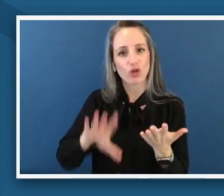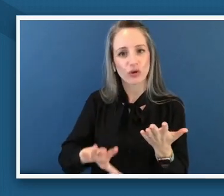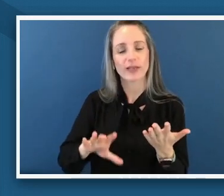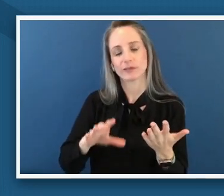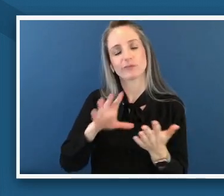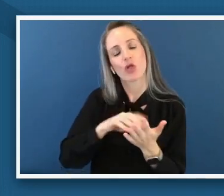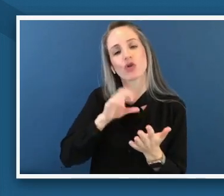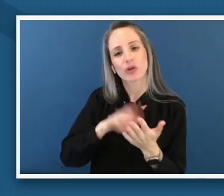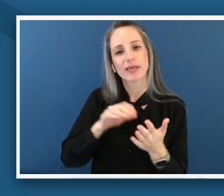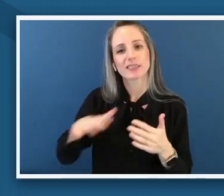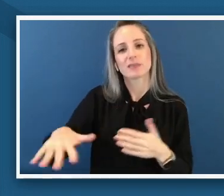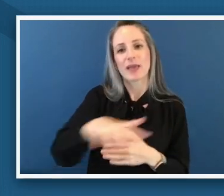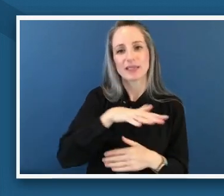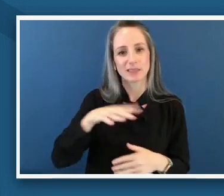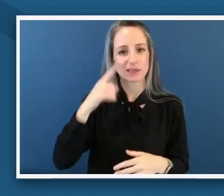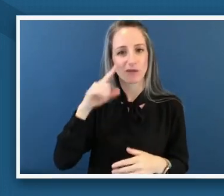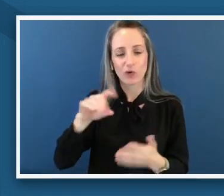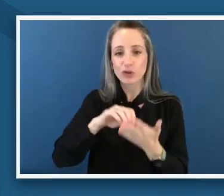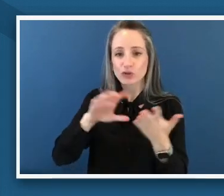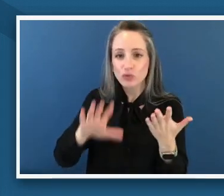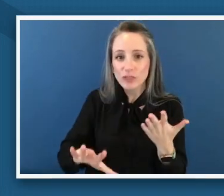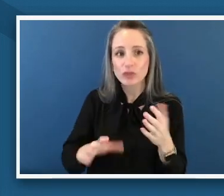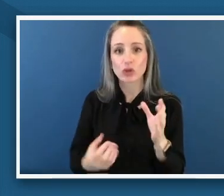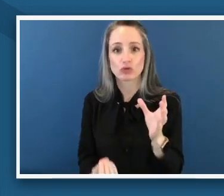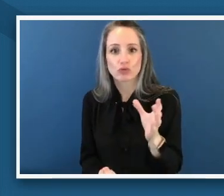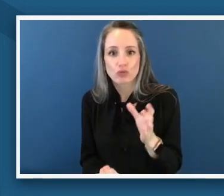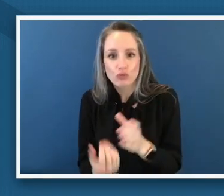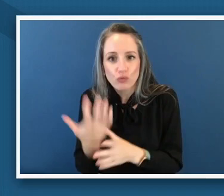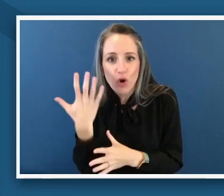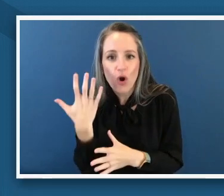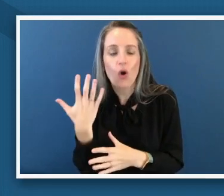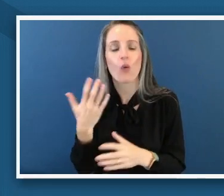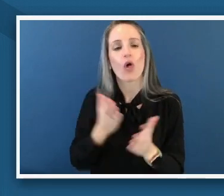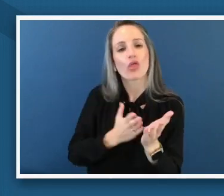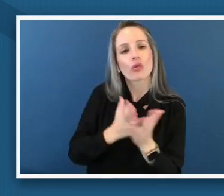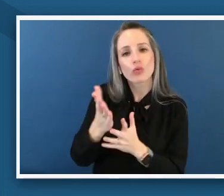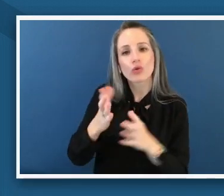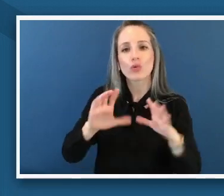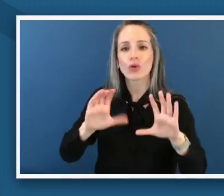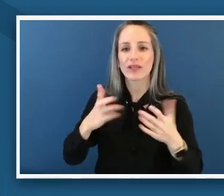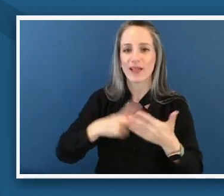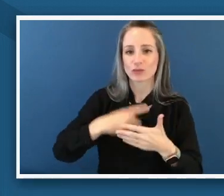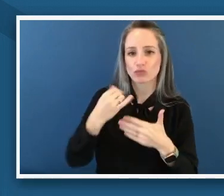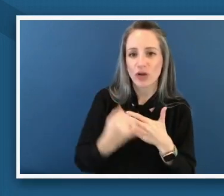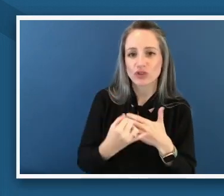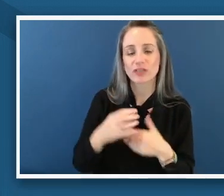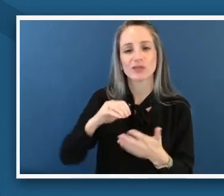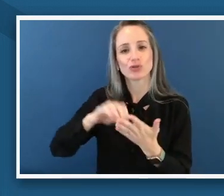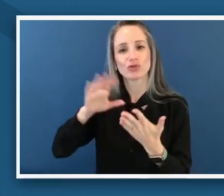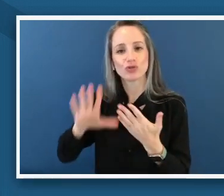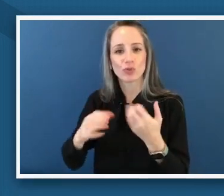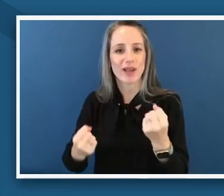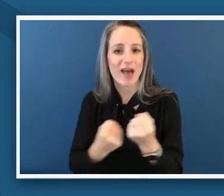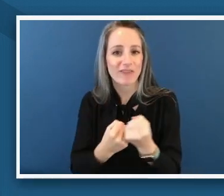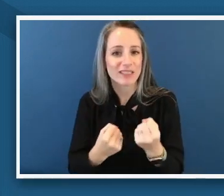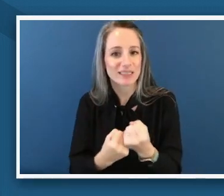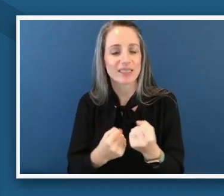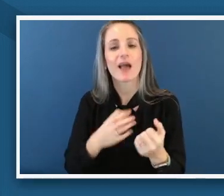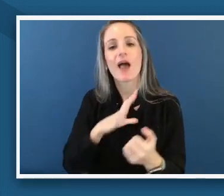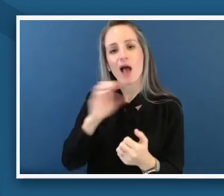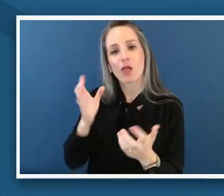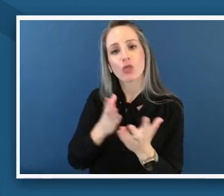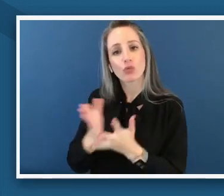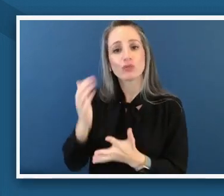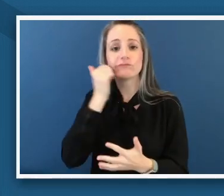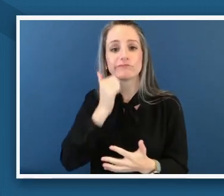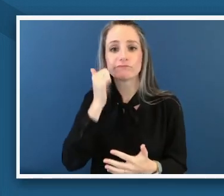grow into the best versions of themselves through class projects, student advocacy, and even day-to-day assignments. Our